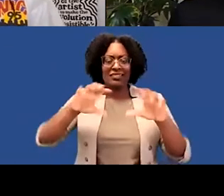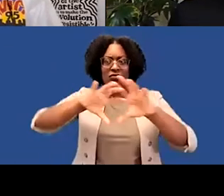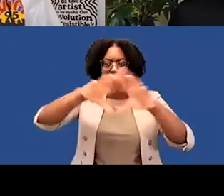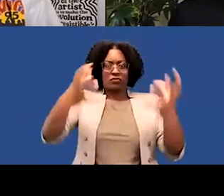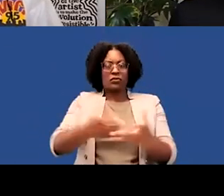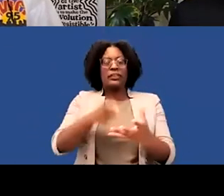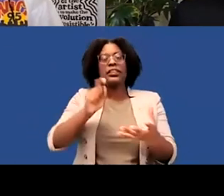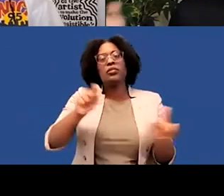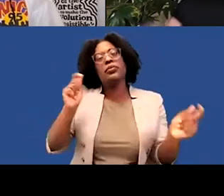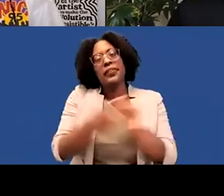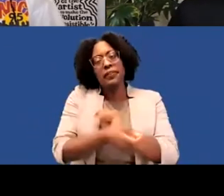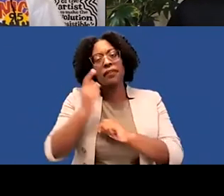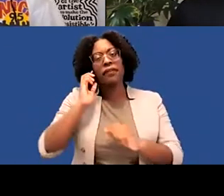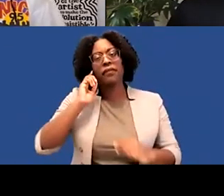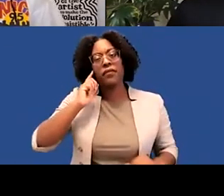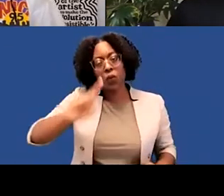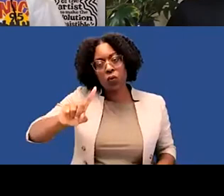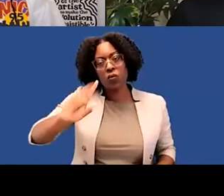coming up.